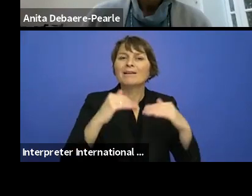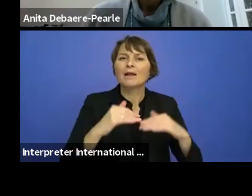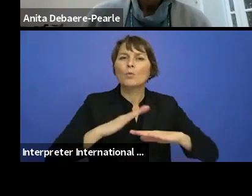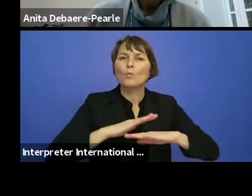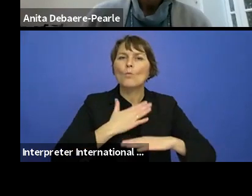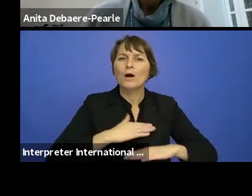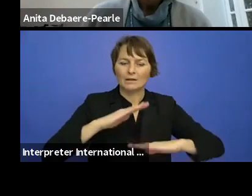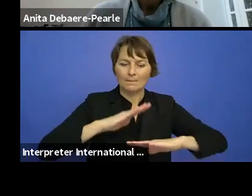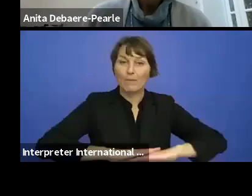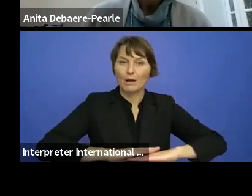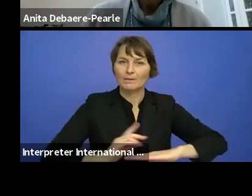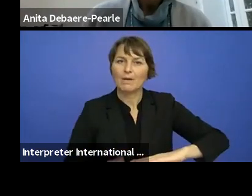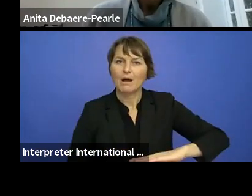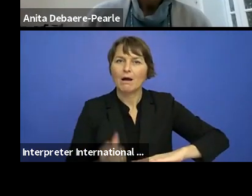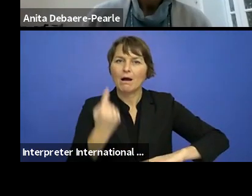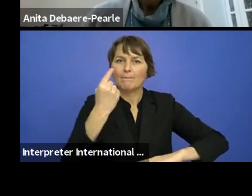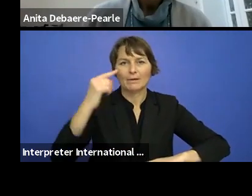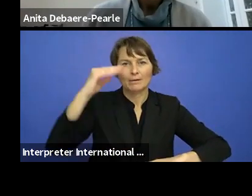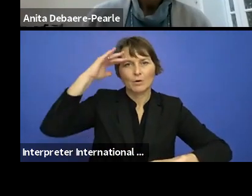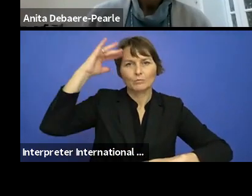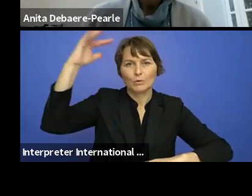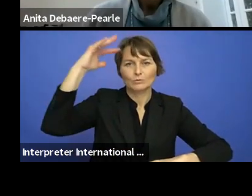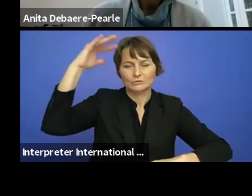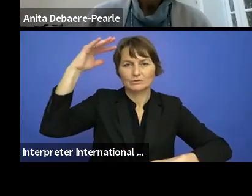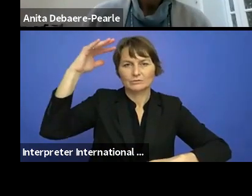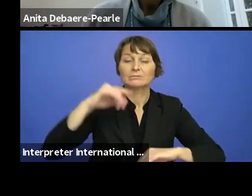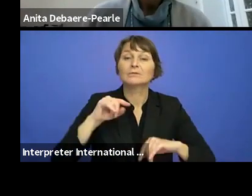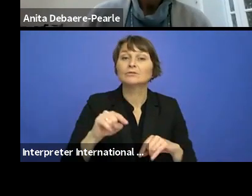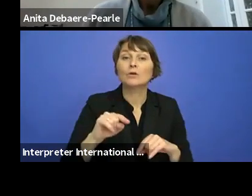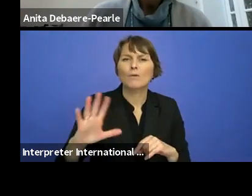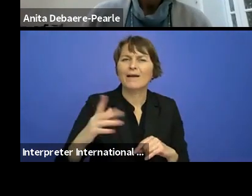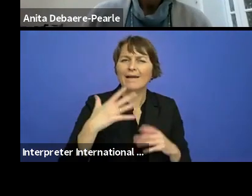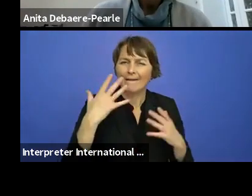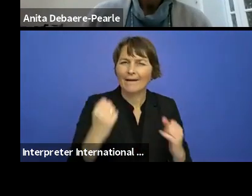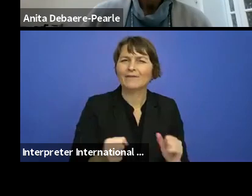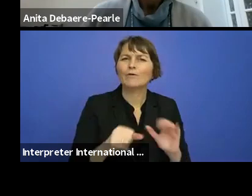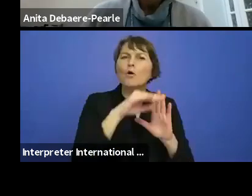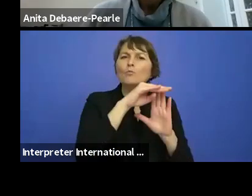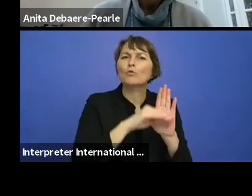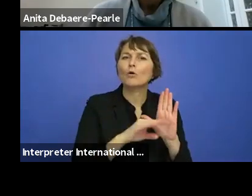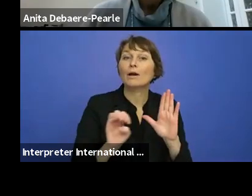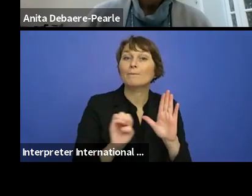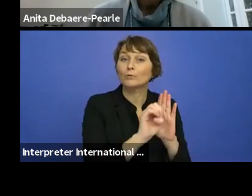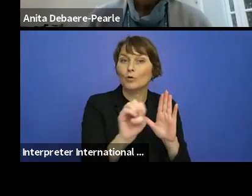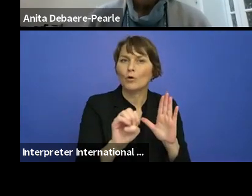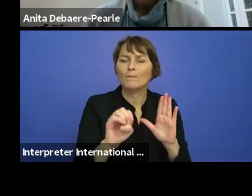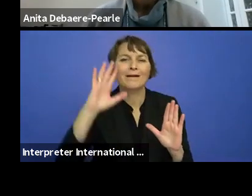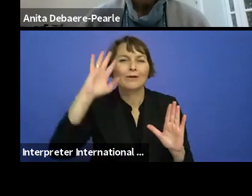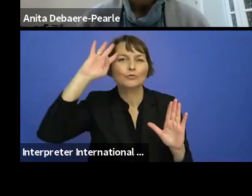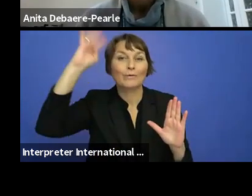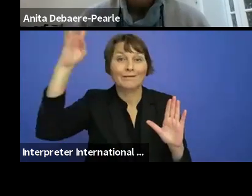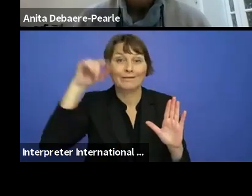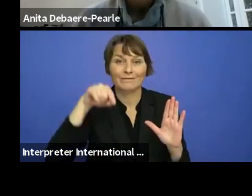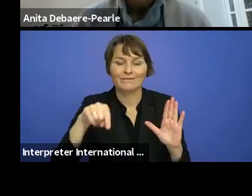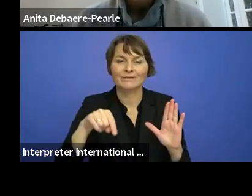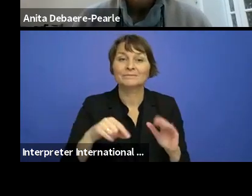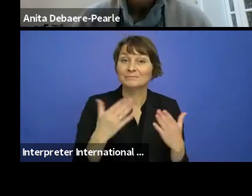emerge in the framework of the Creative Europe program. As you said, you have heard young people this morning